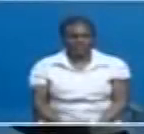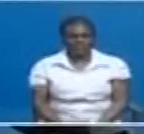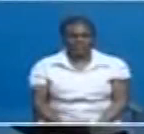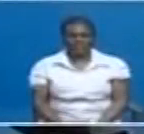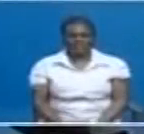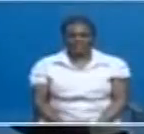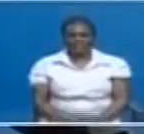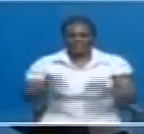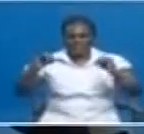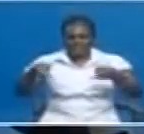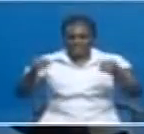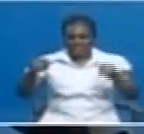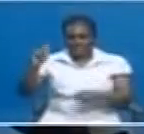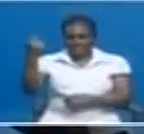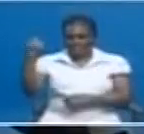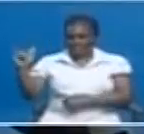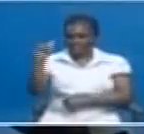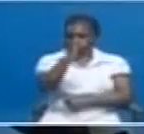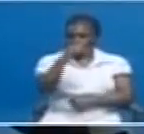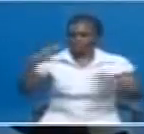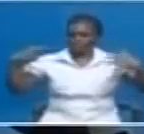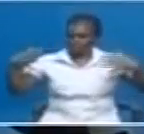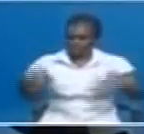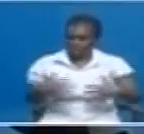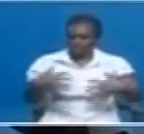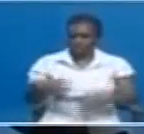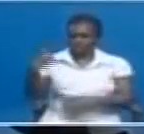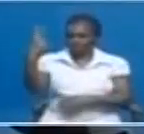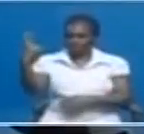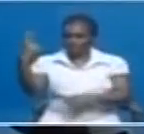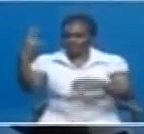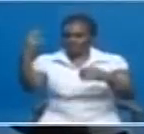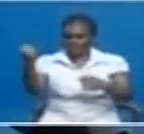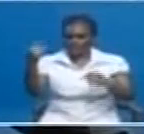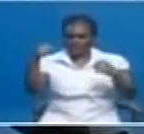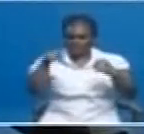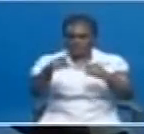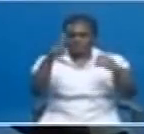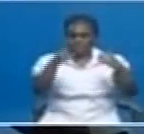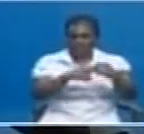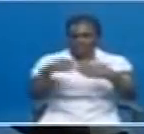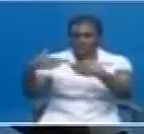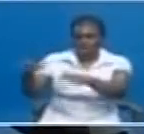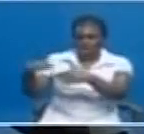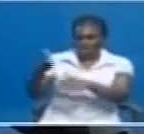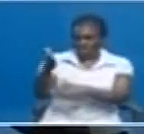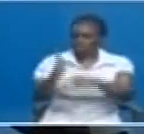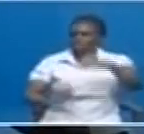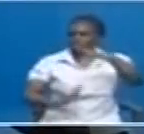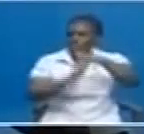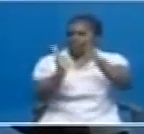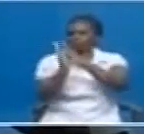Now, news about Kenya Airways' shocking 25.74 billion shilling loss continues making